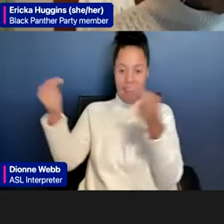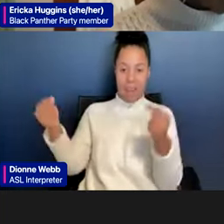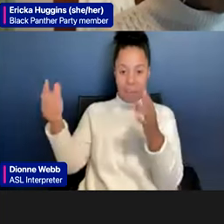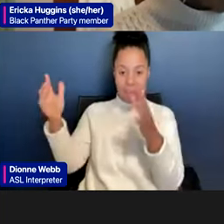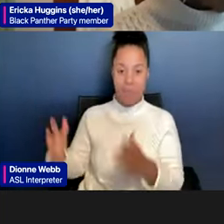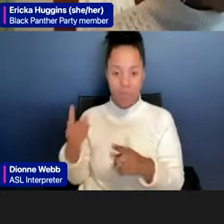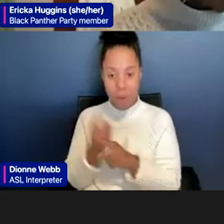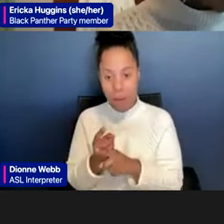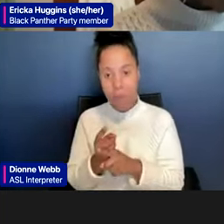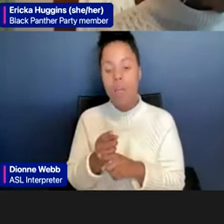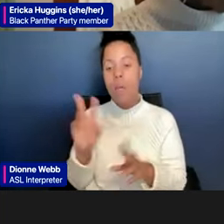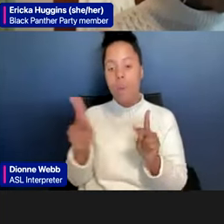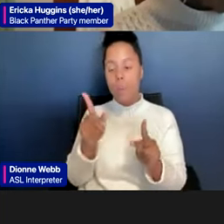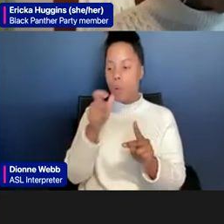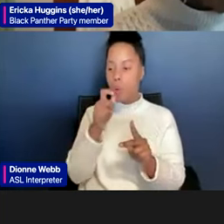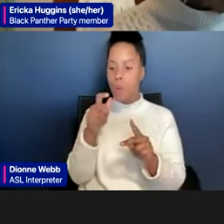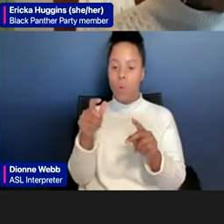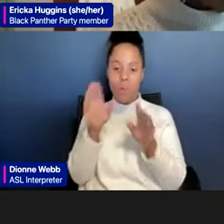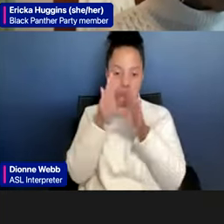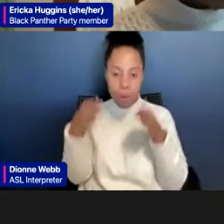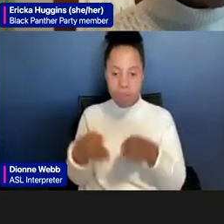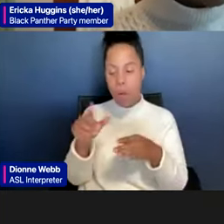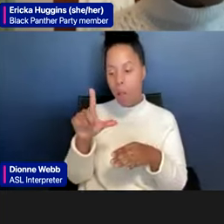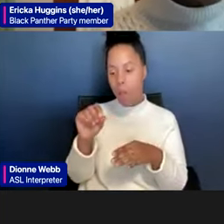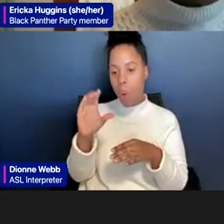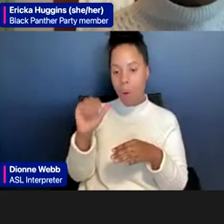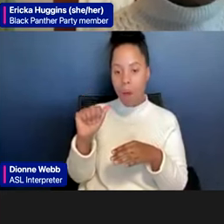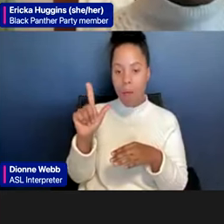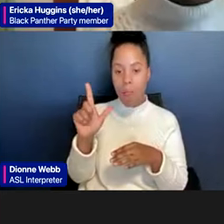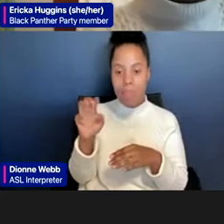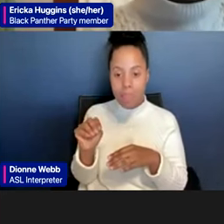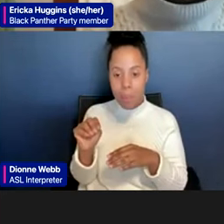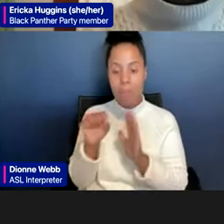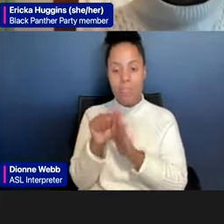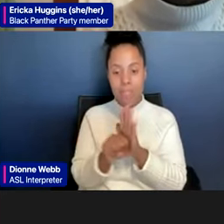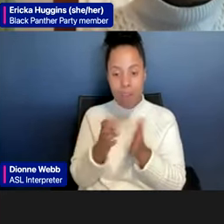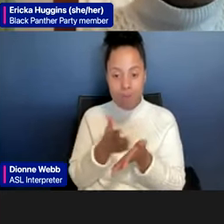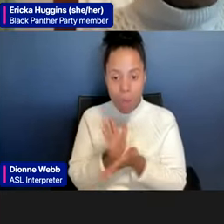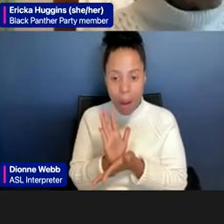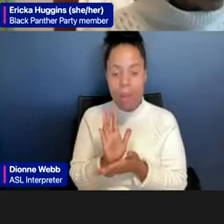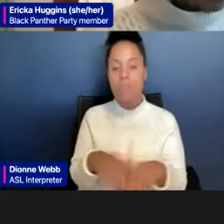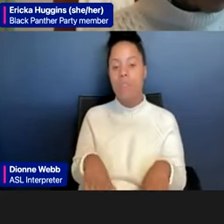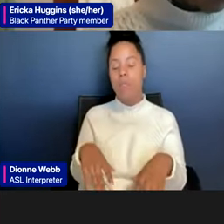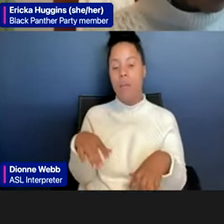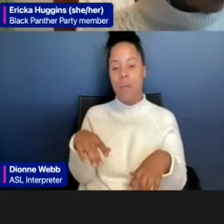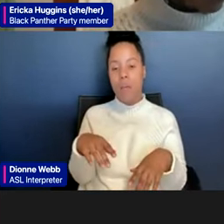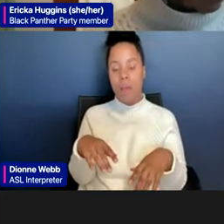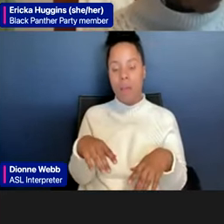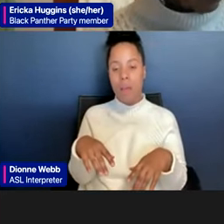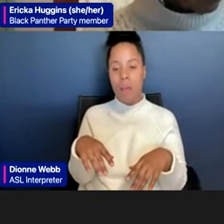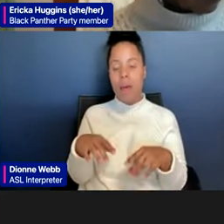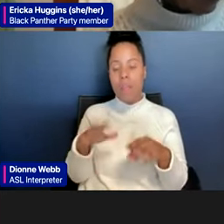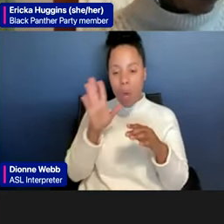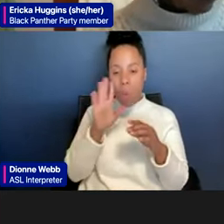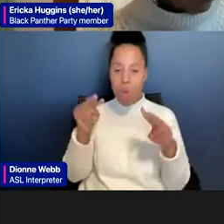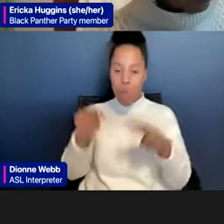who look at localism, states' rights, posse comitatus acts and things like that as a way to prevent